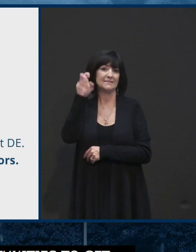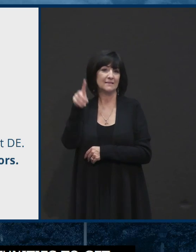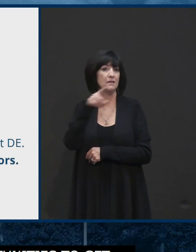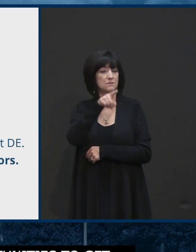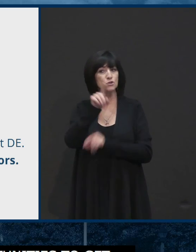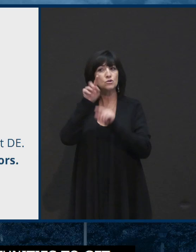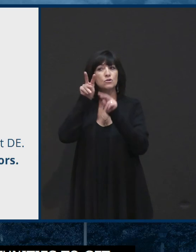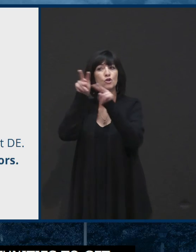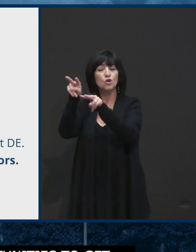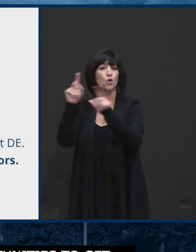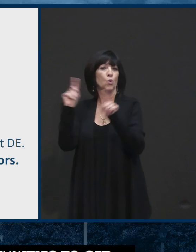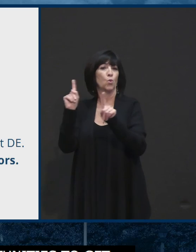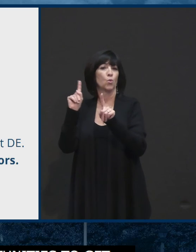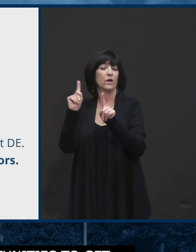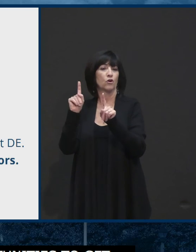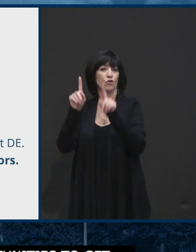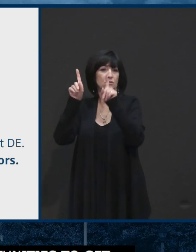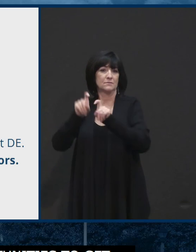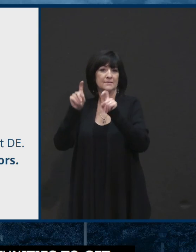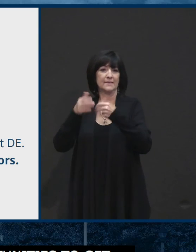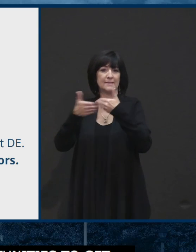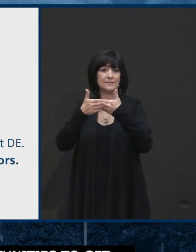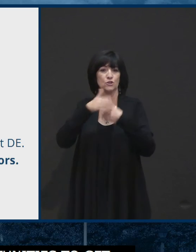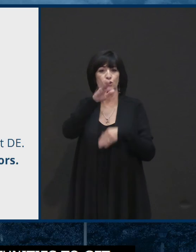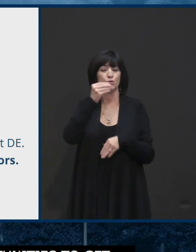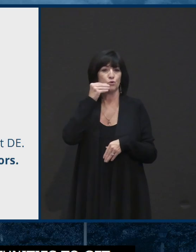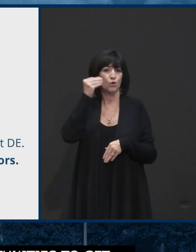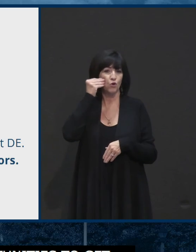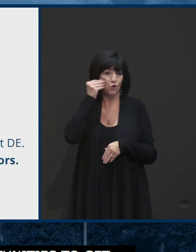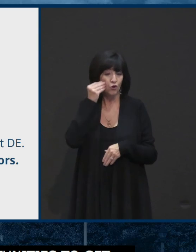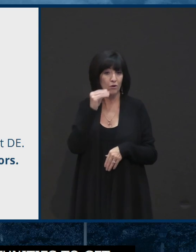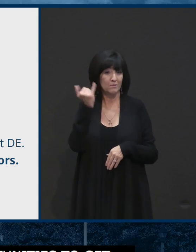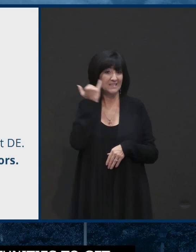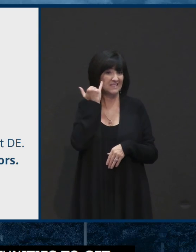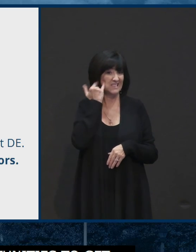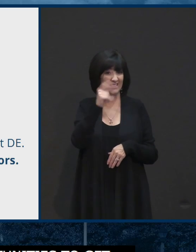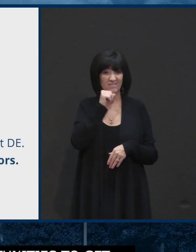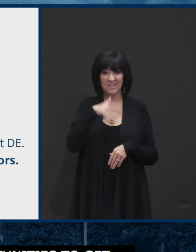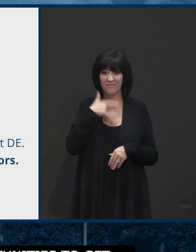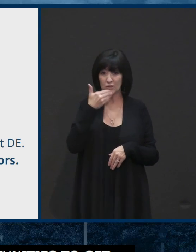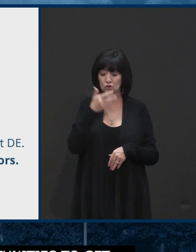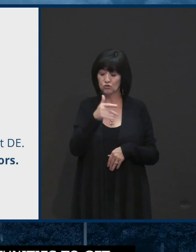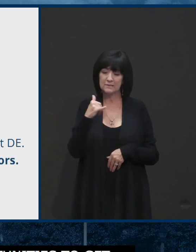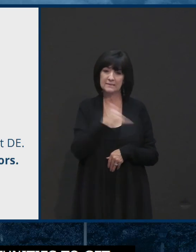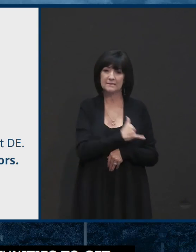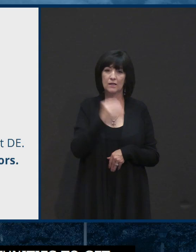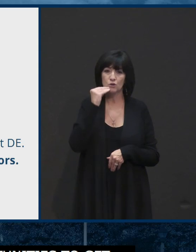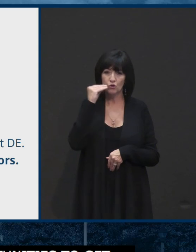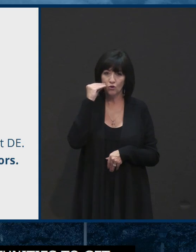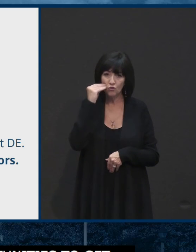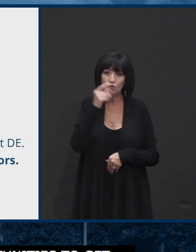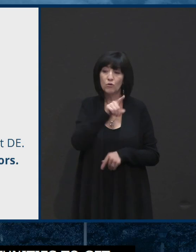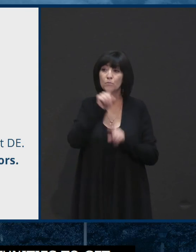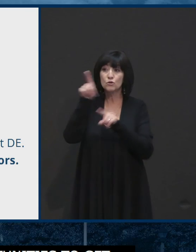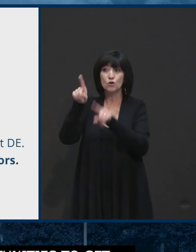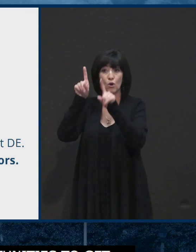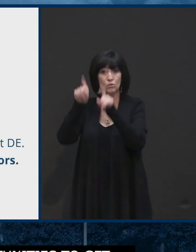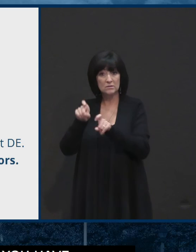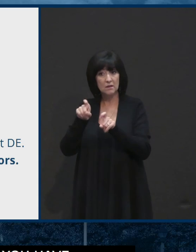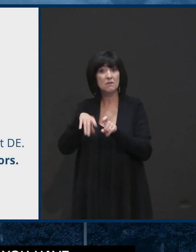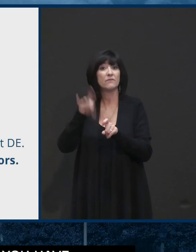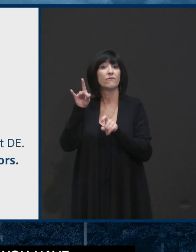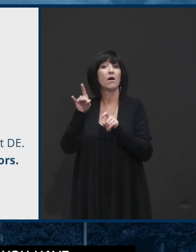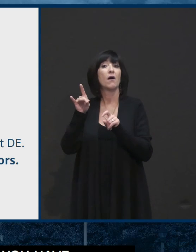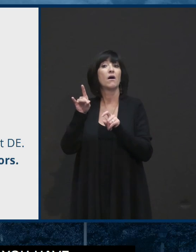have symptoms, stay at home, quarantine yourself, find out whether you're COVID-19 positive. Would also